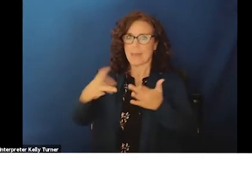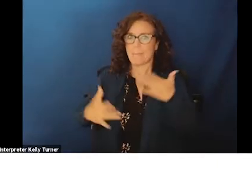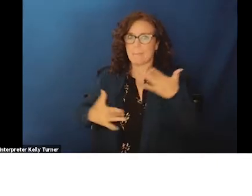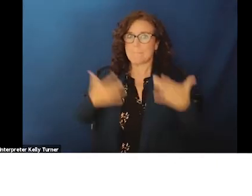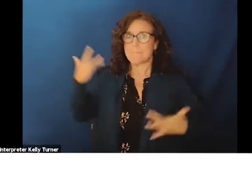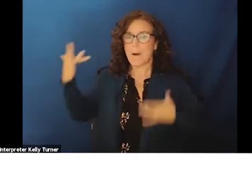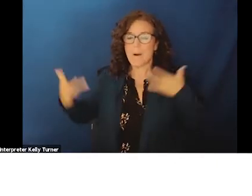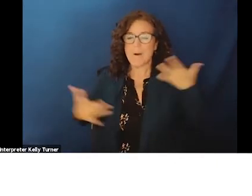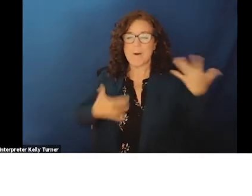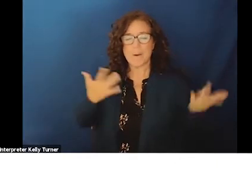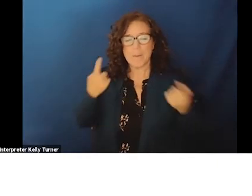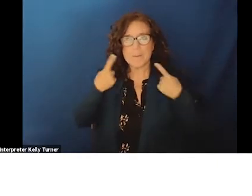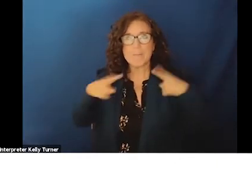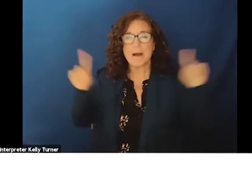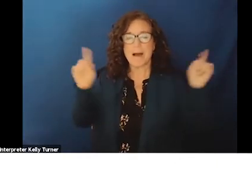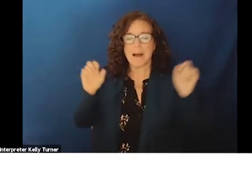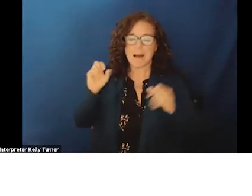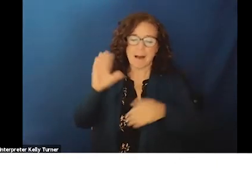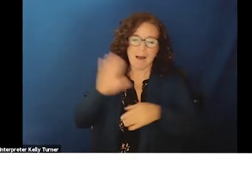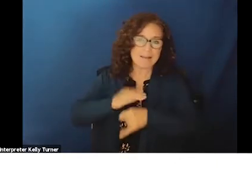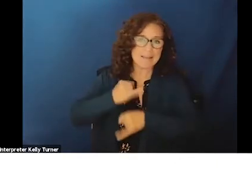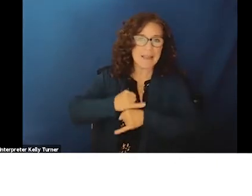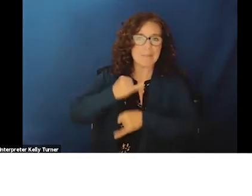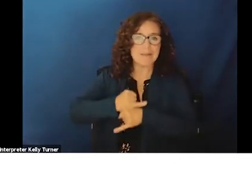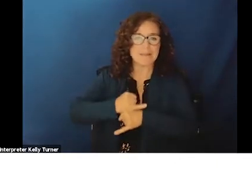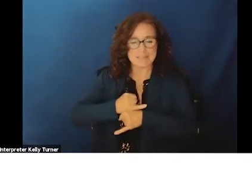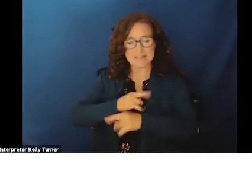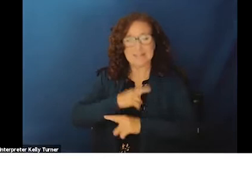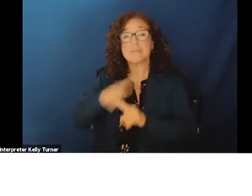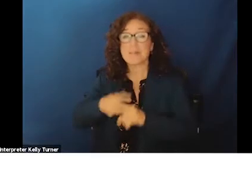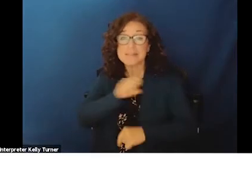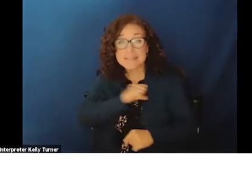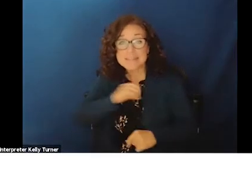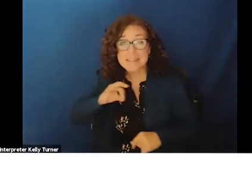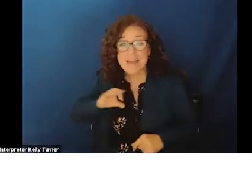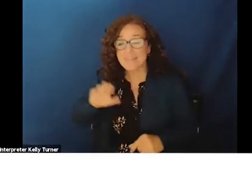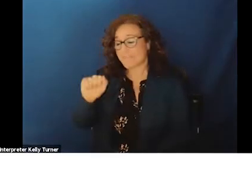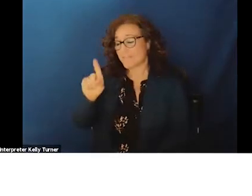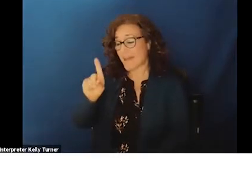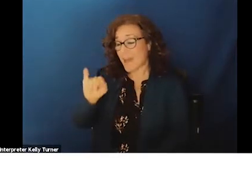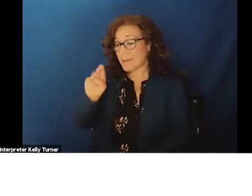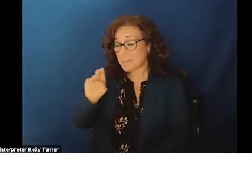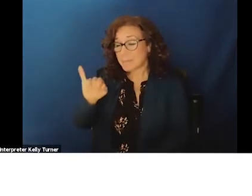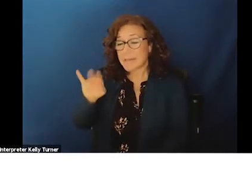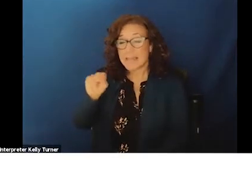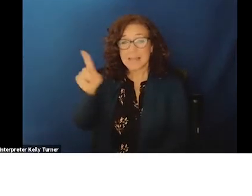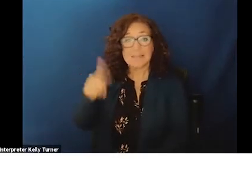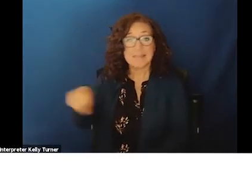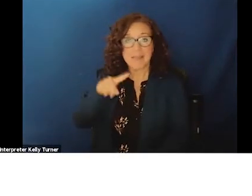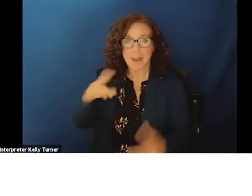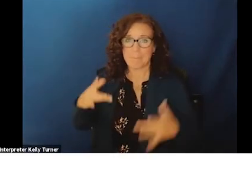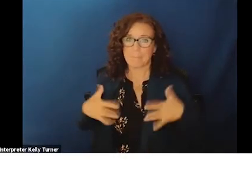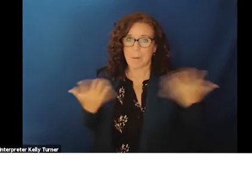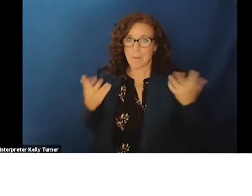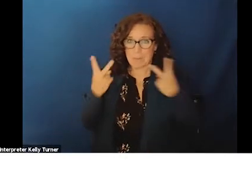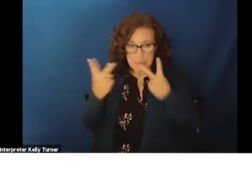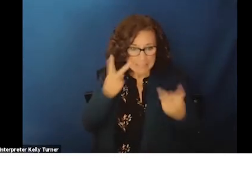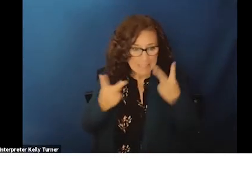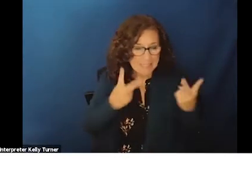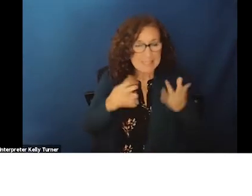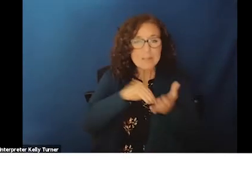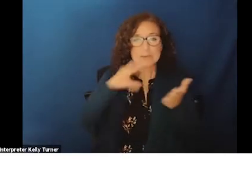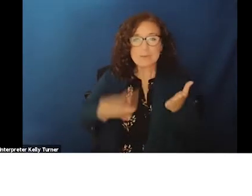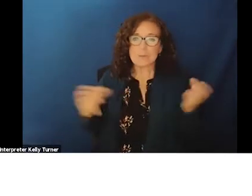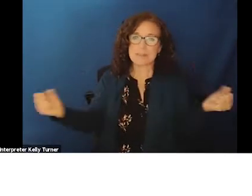back, as well as staff and administrators to have all their students back, or almost all their